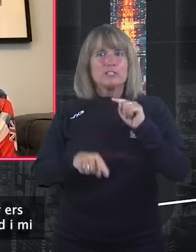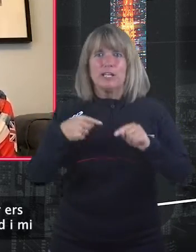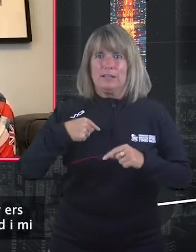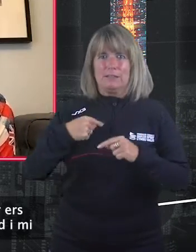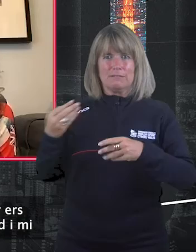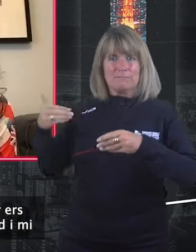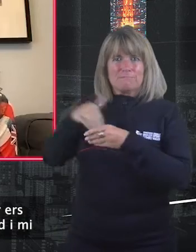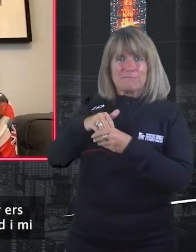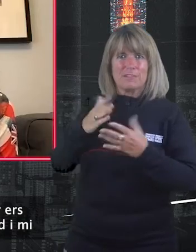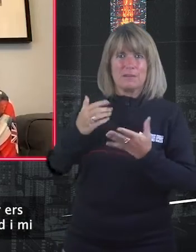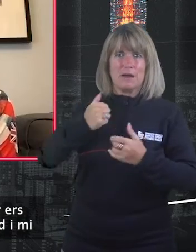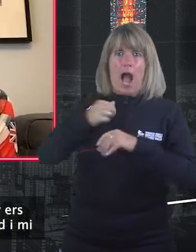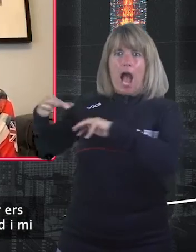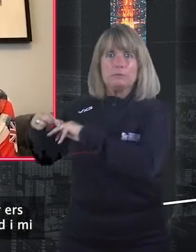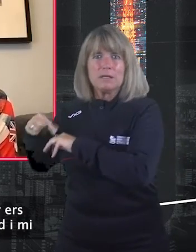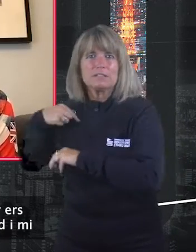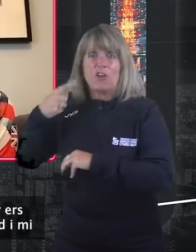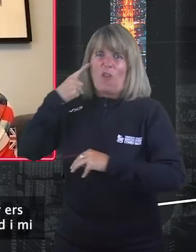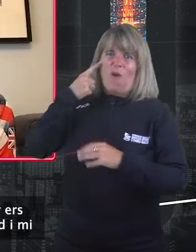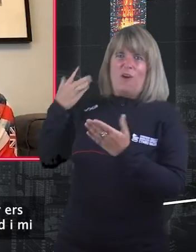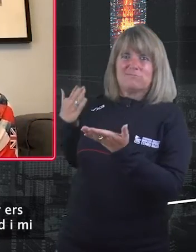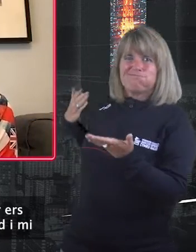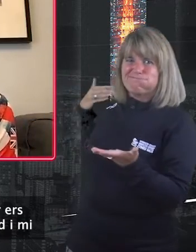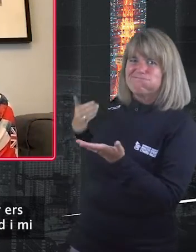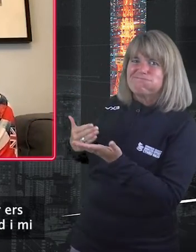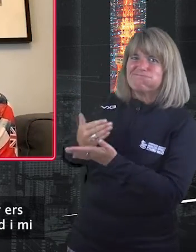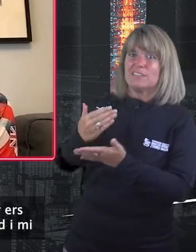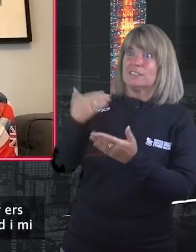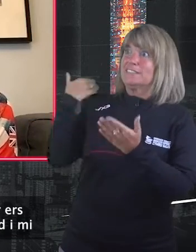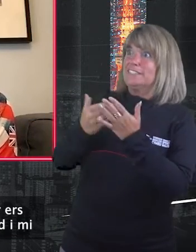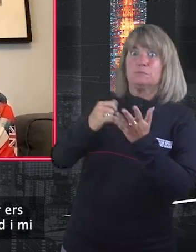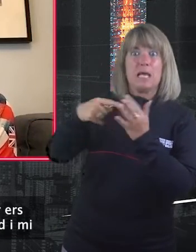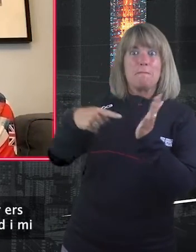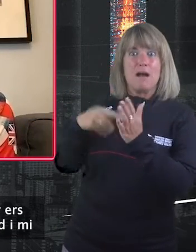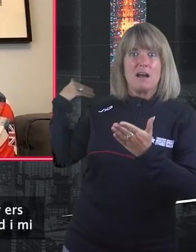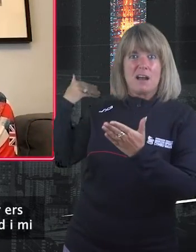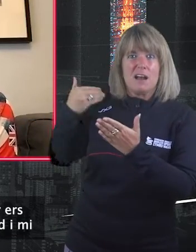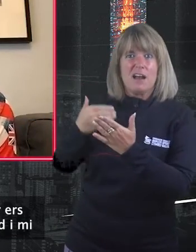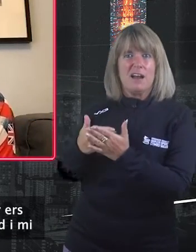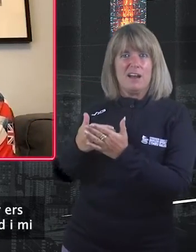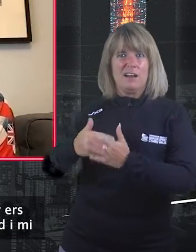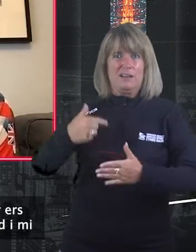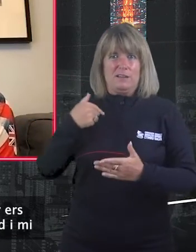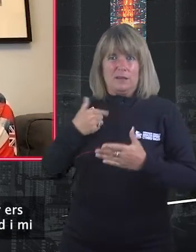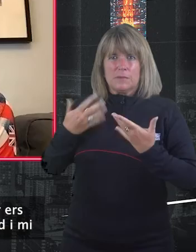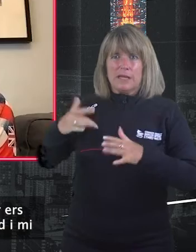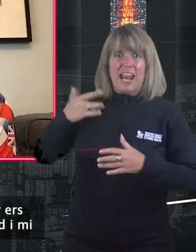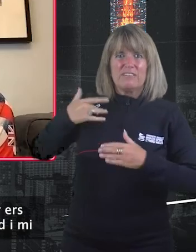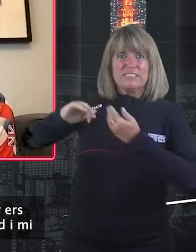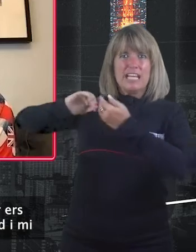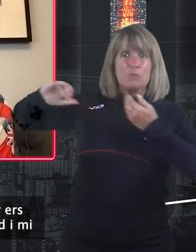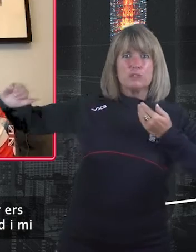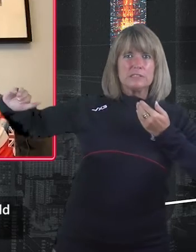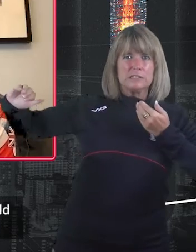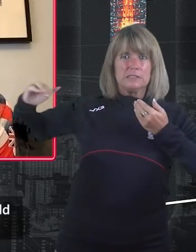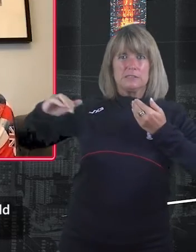I think for me as well, particularly, I kind of have been, apart from my husband throughout for basically since September, we've been living separately